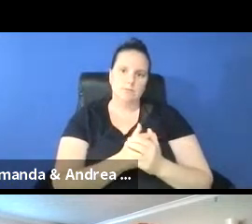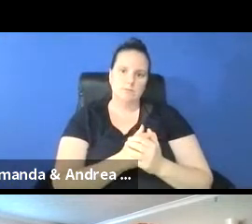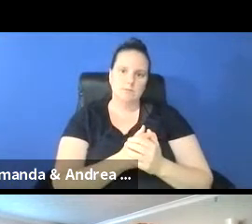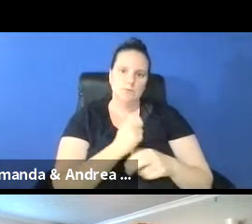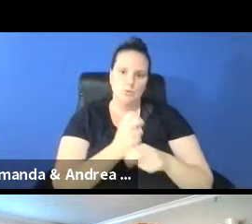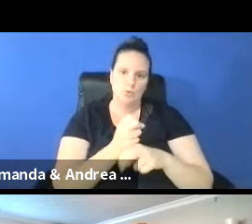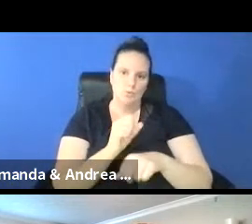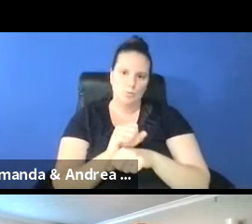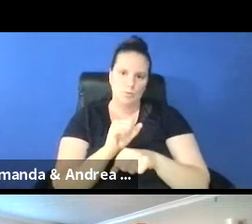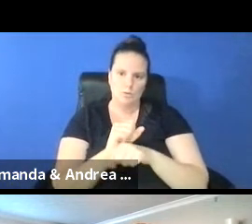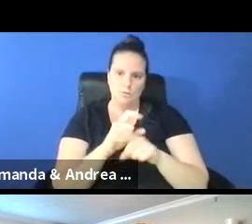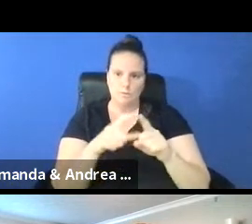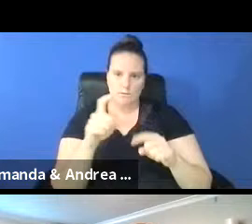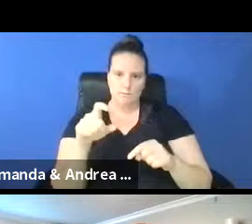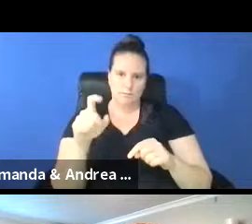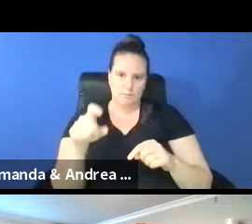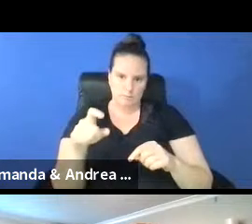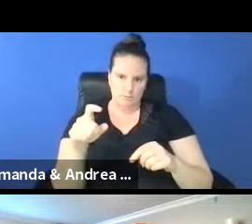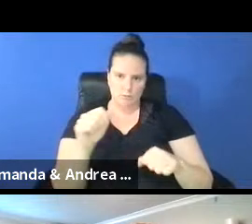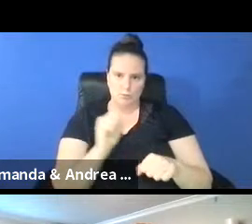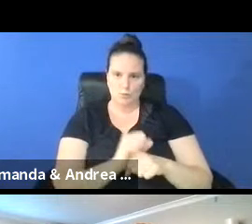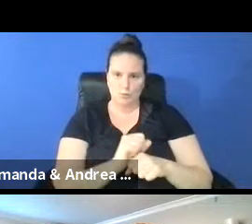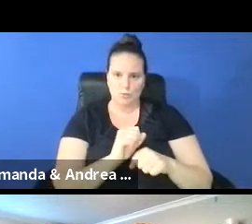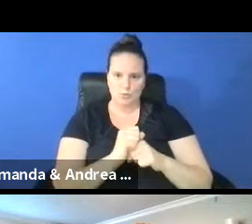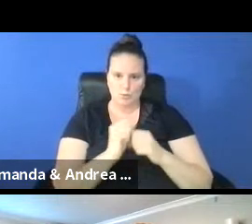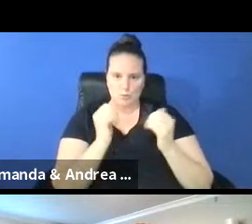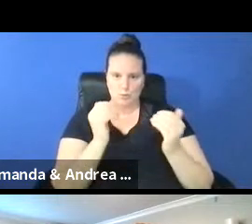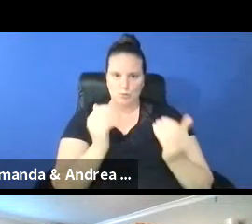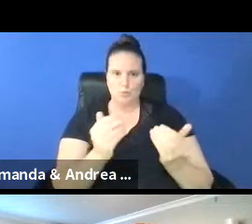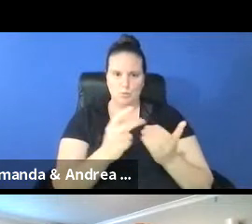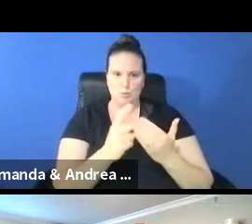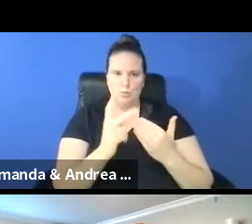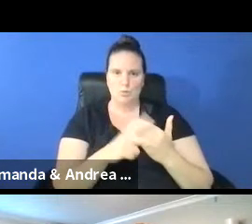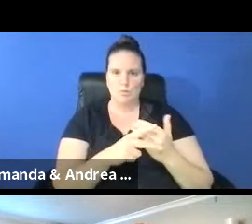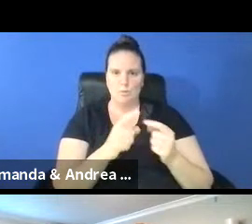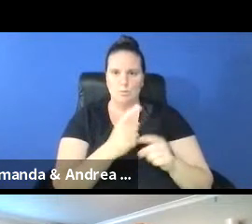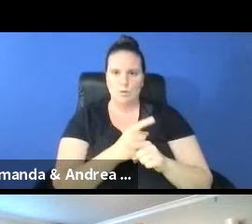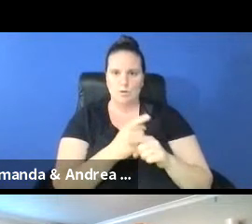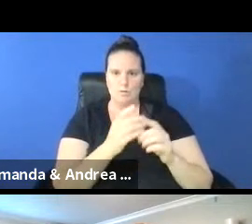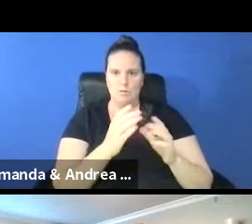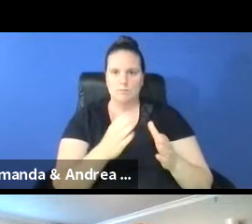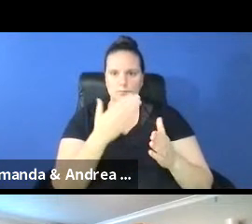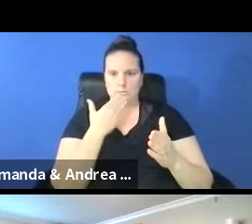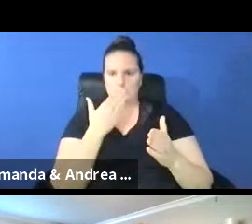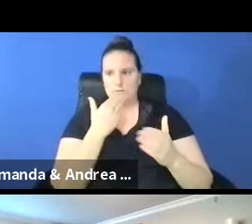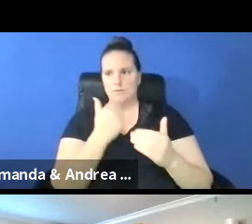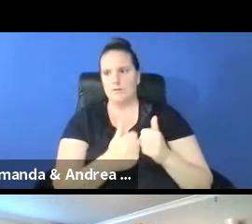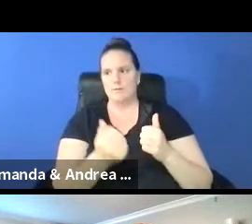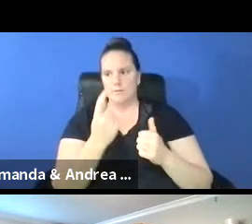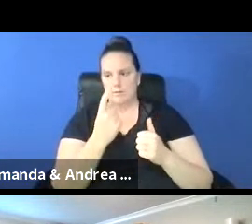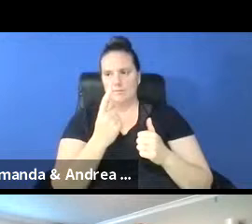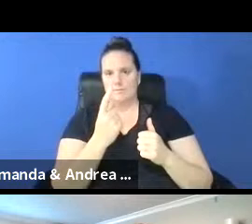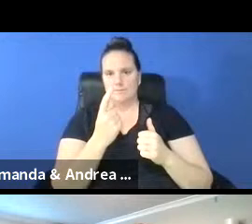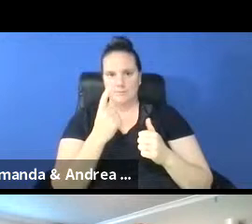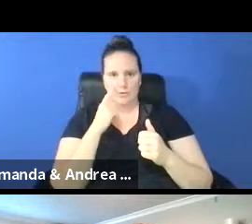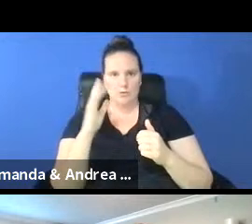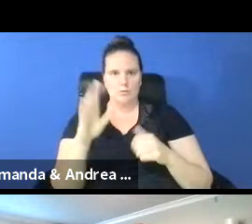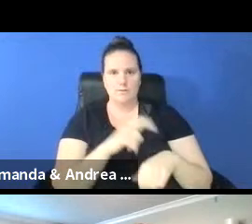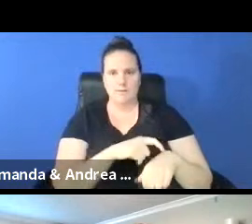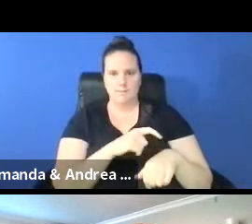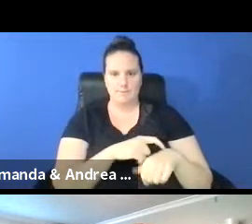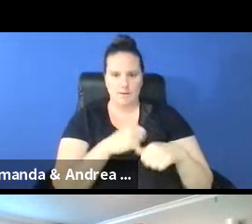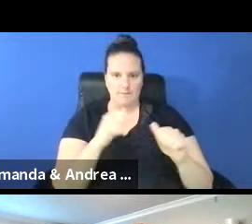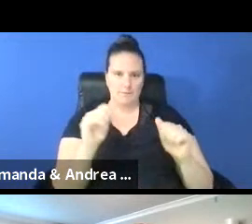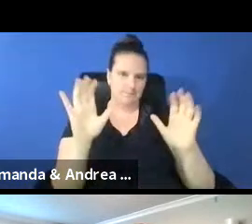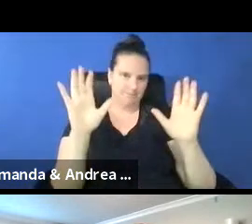hard work, but it is necessary work to move this program in the right direction. So thanks to all of you for your time and